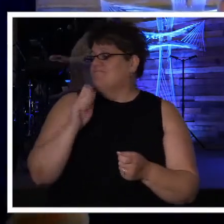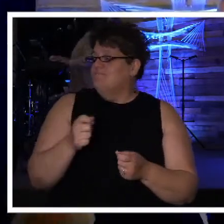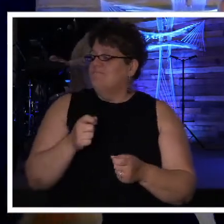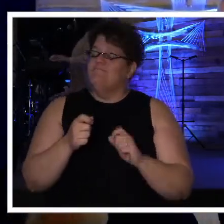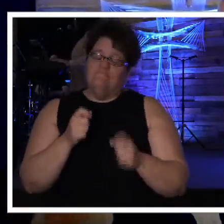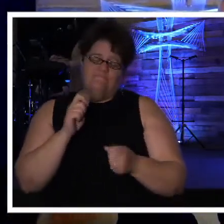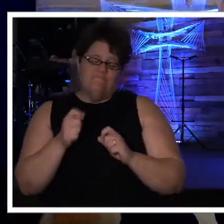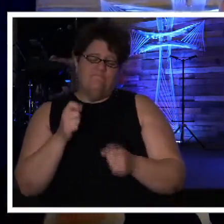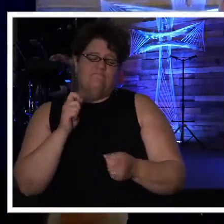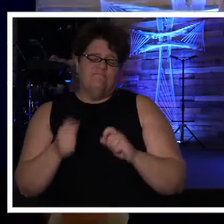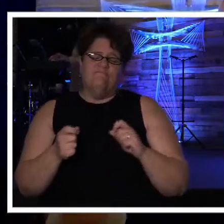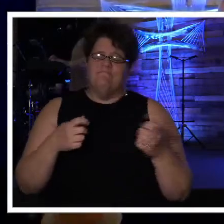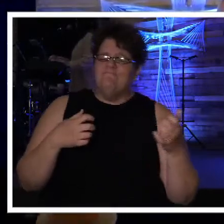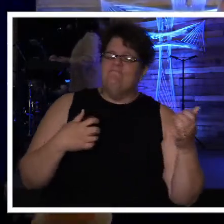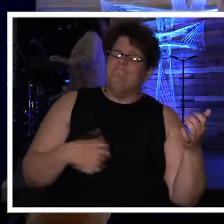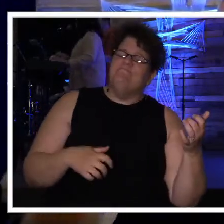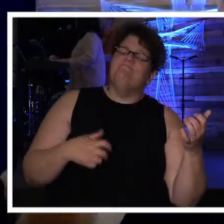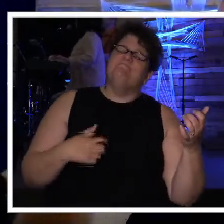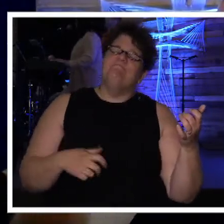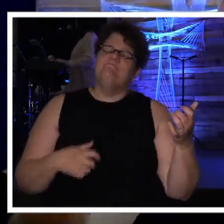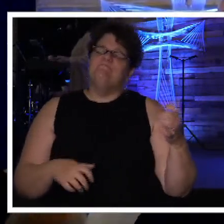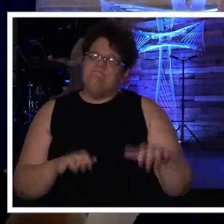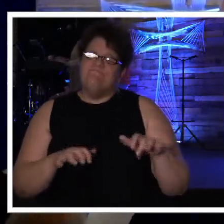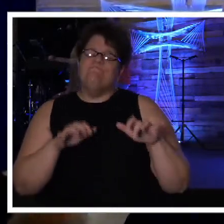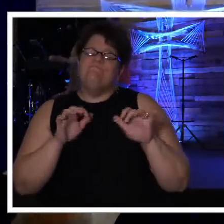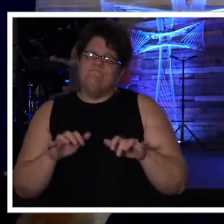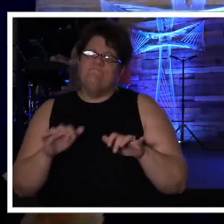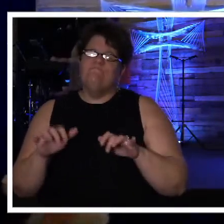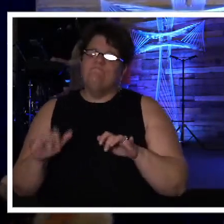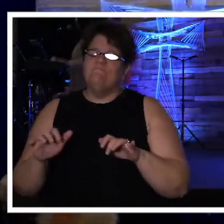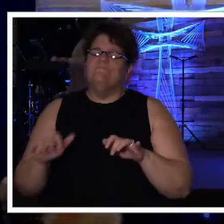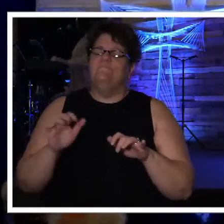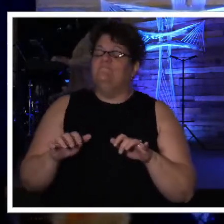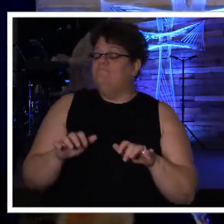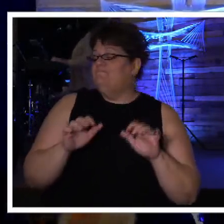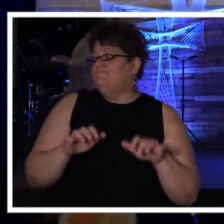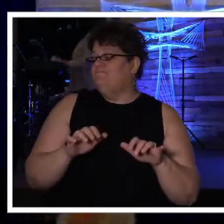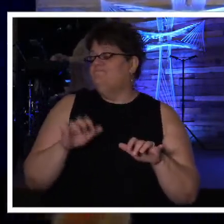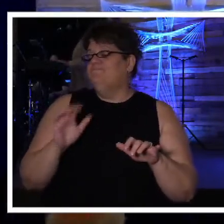come and move in this place, God. Come and move in our hearts.